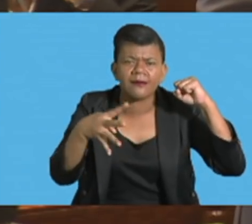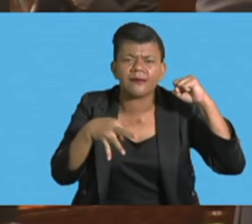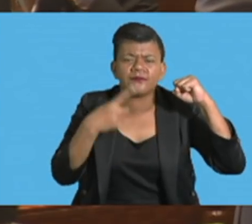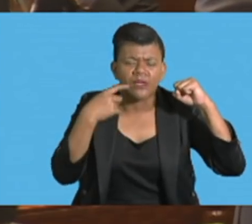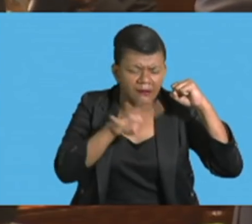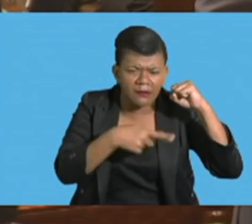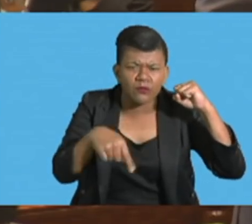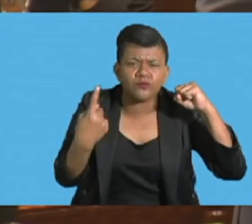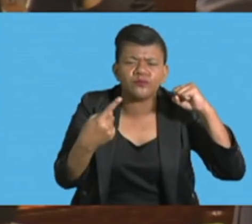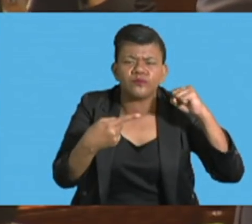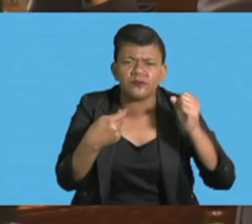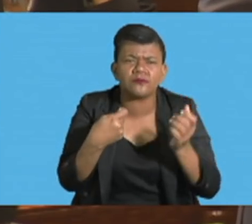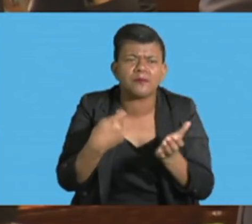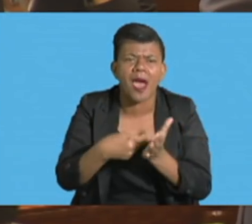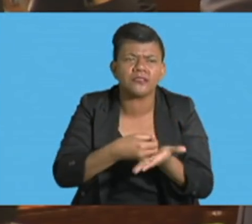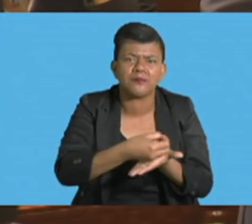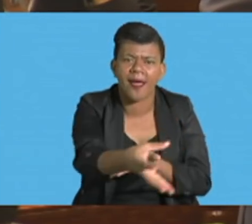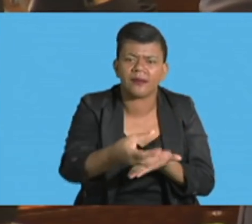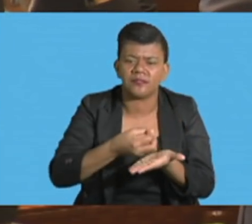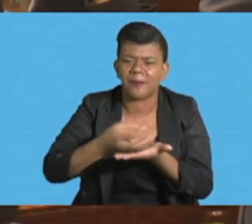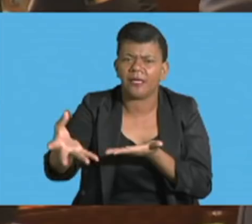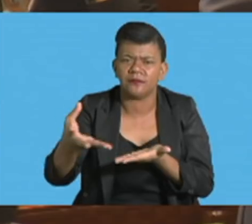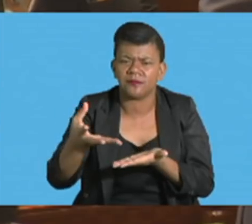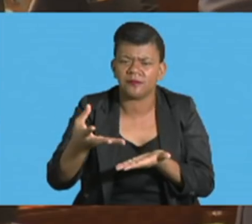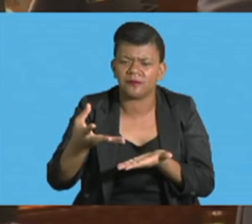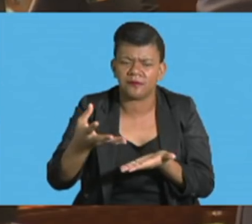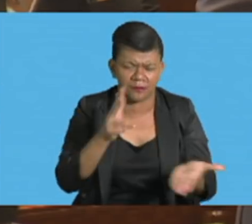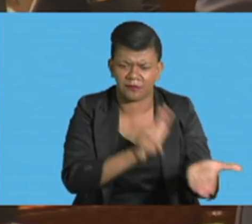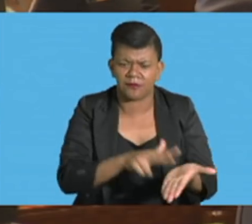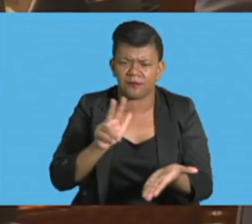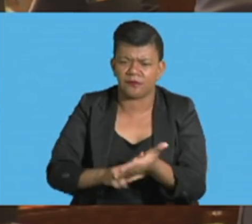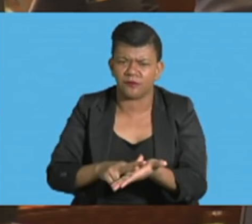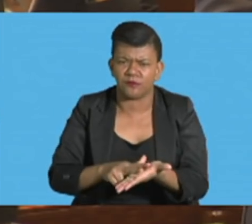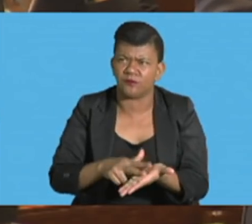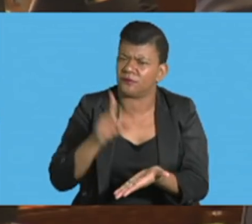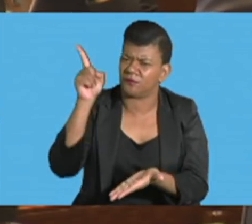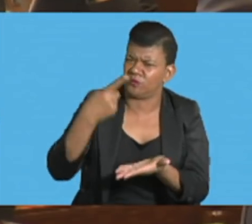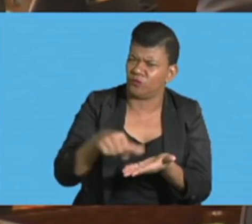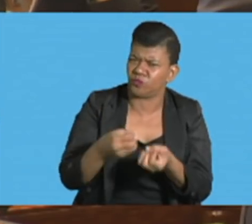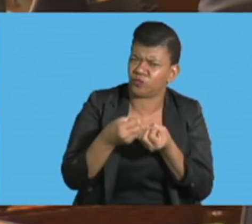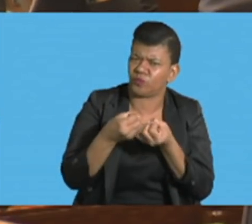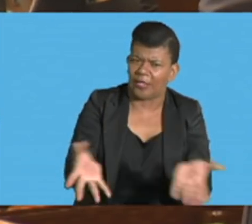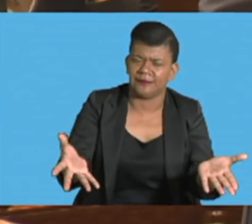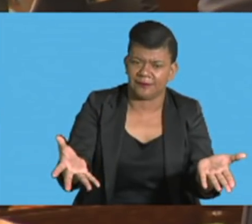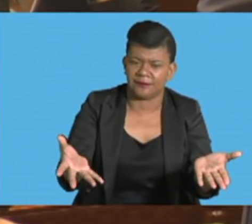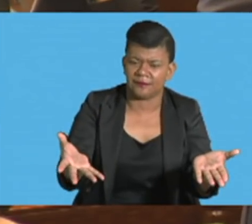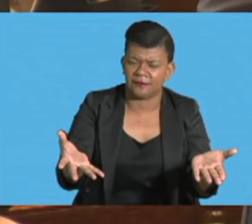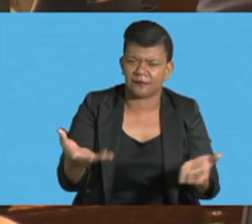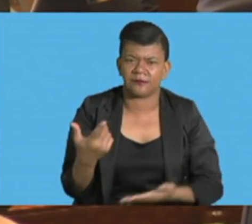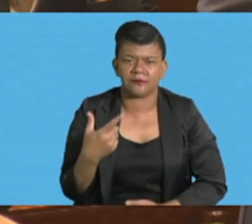lot of money on something that was totally useless. The total losses to FSC came to $154 million